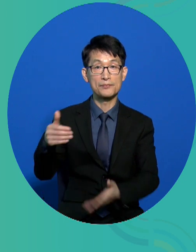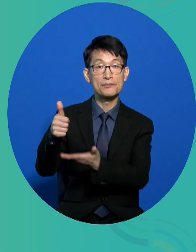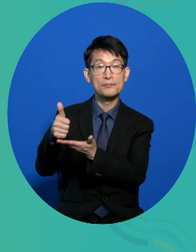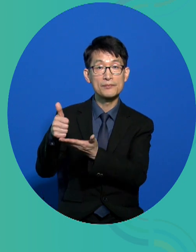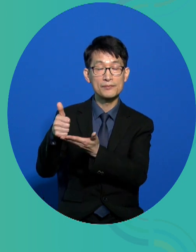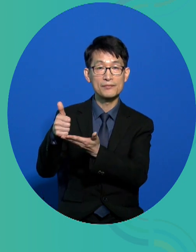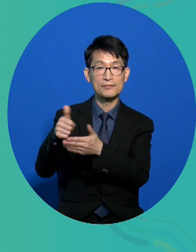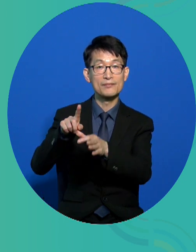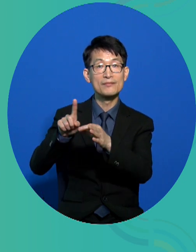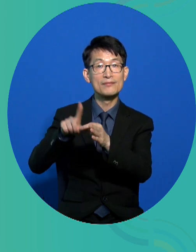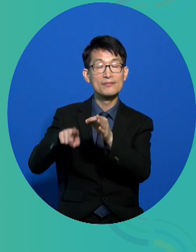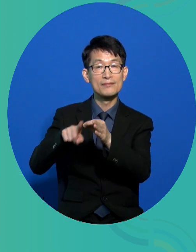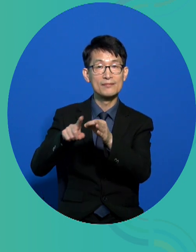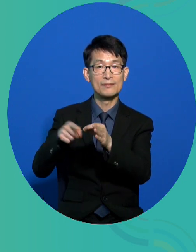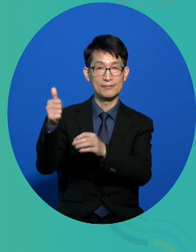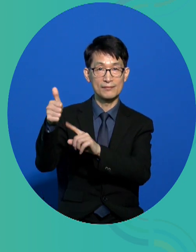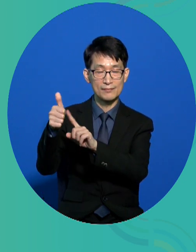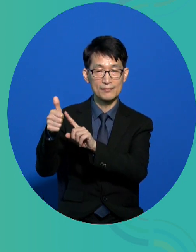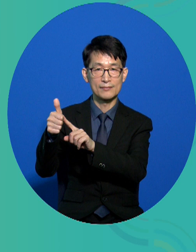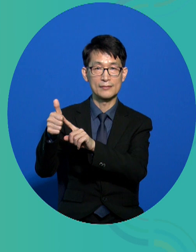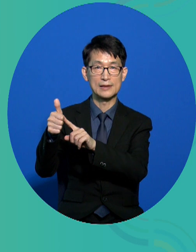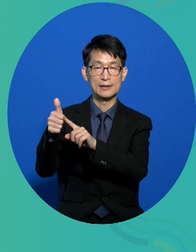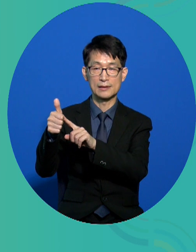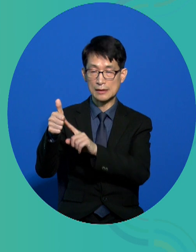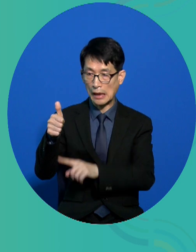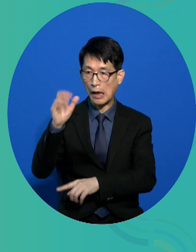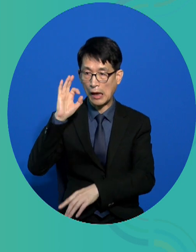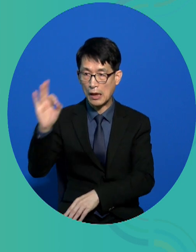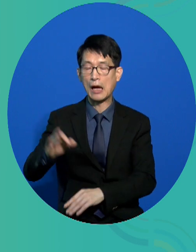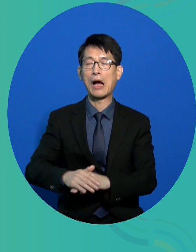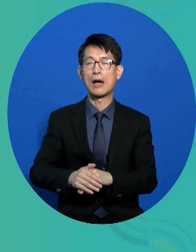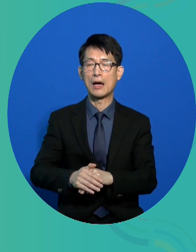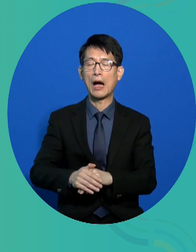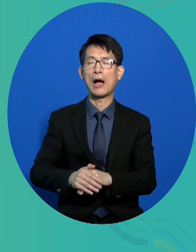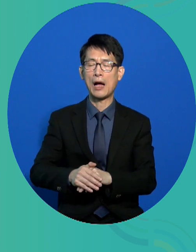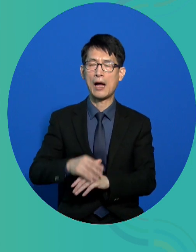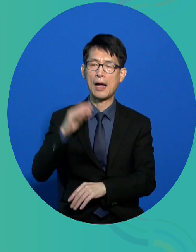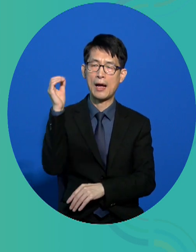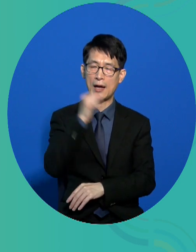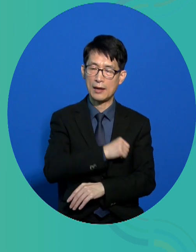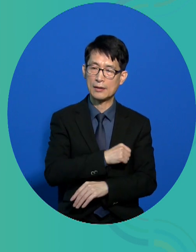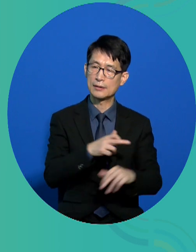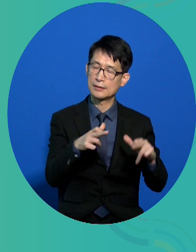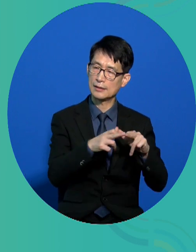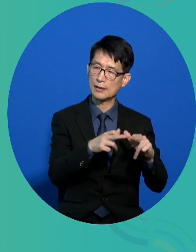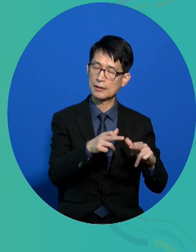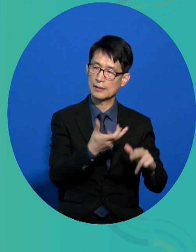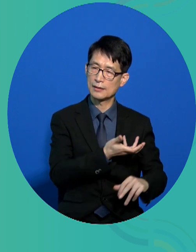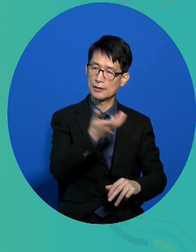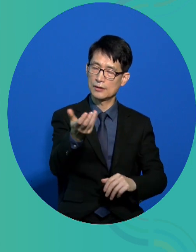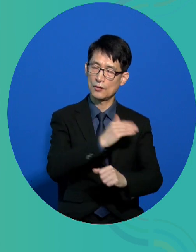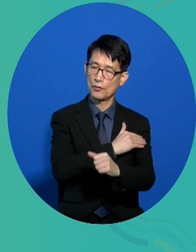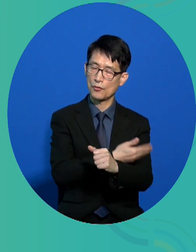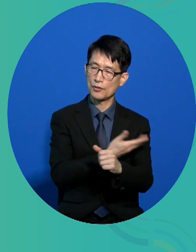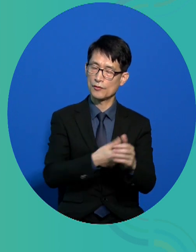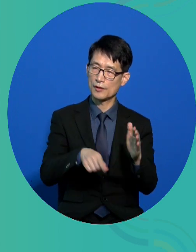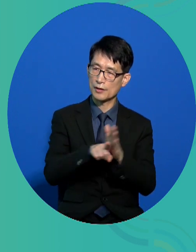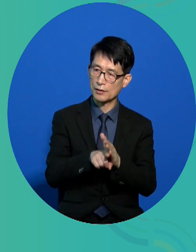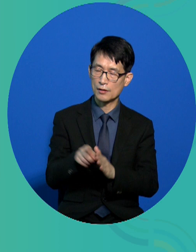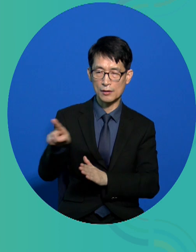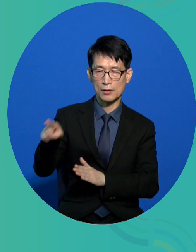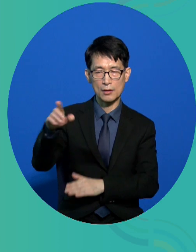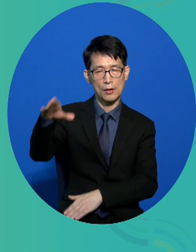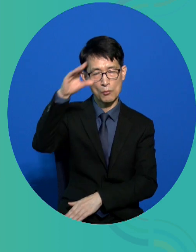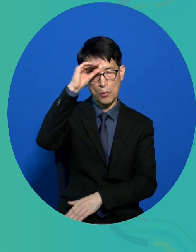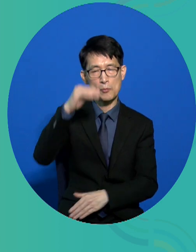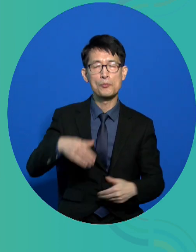Looking at the example of the monk Cheong-gwan, I think it's a good opportunity for us to think about what we should do to